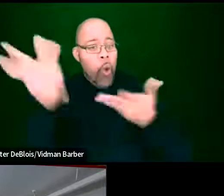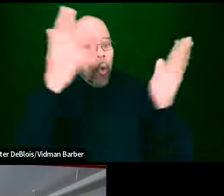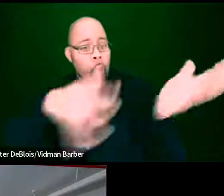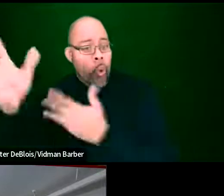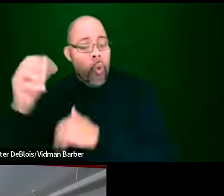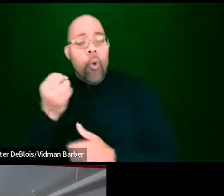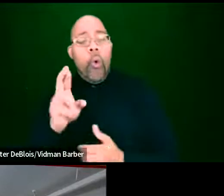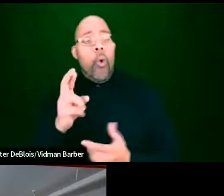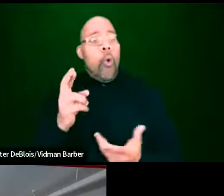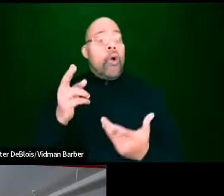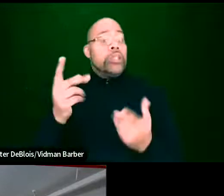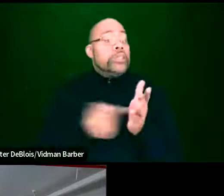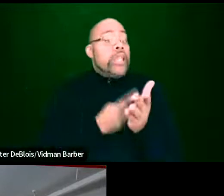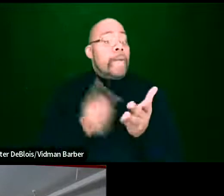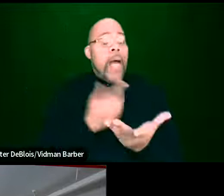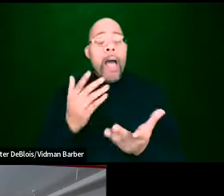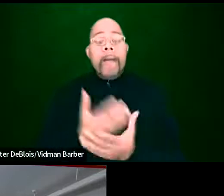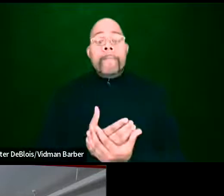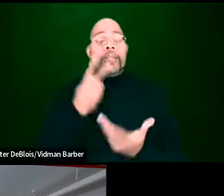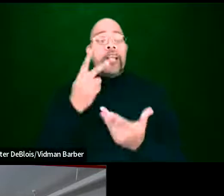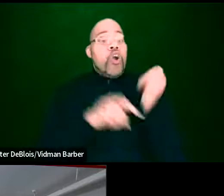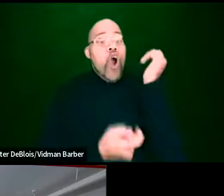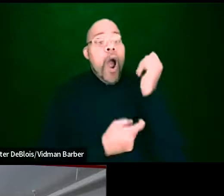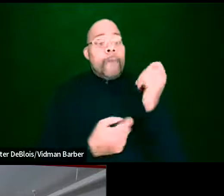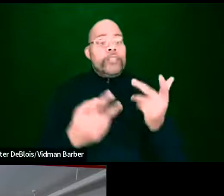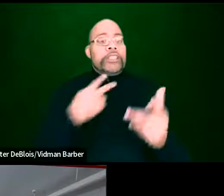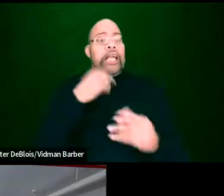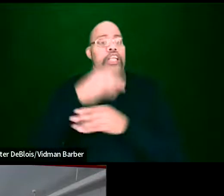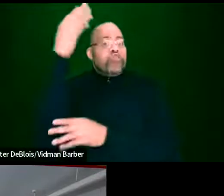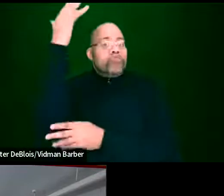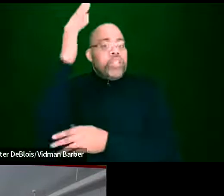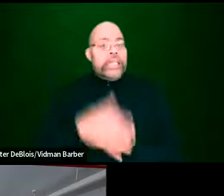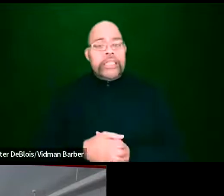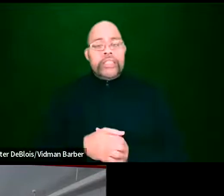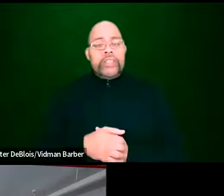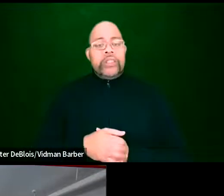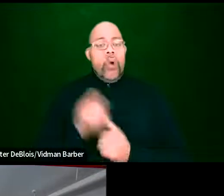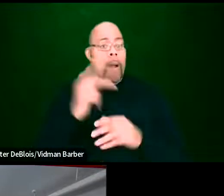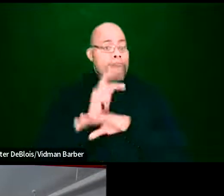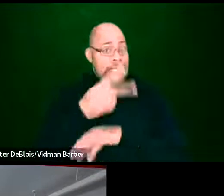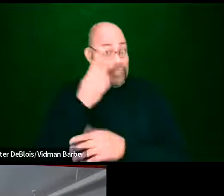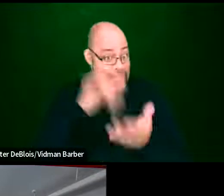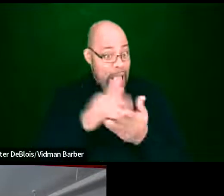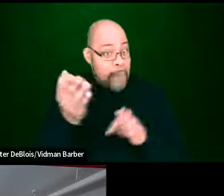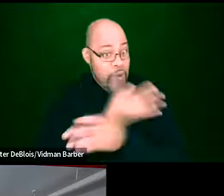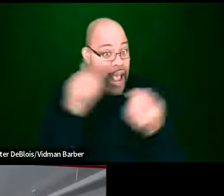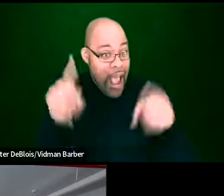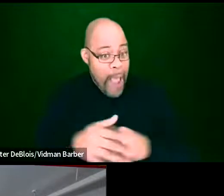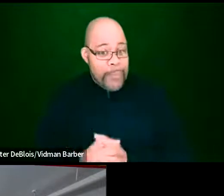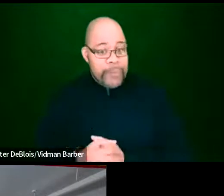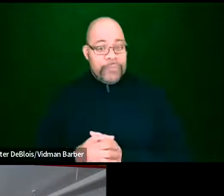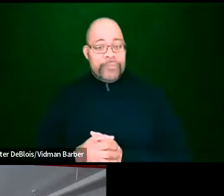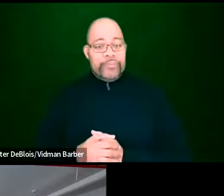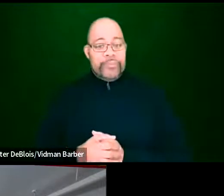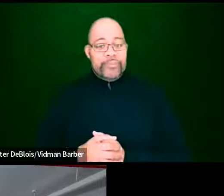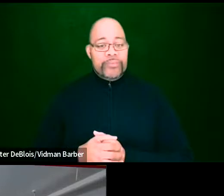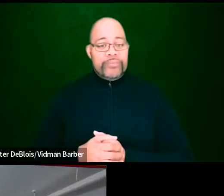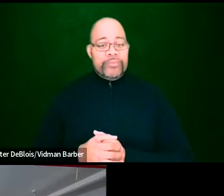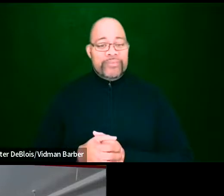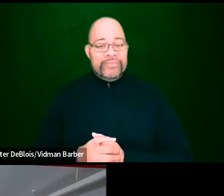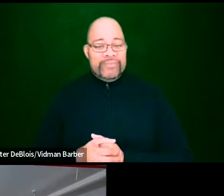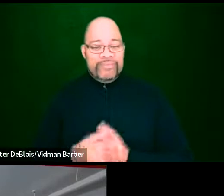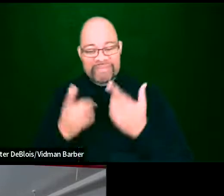Or even you might see trash get caught in trees or bushes or plants. Have you ever seen that happen?